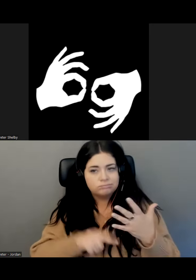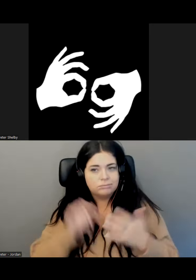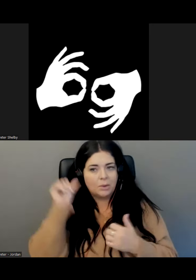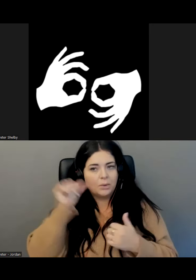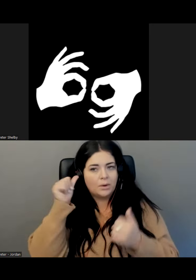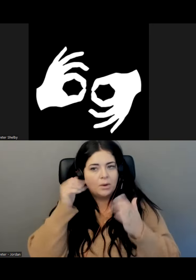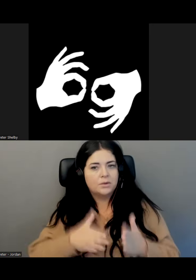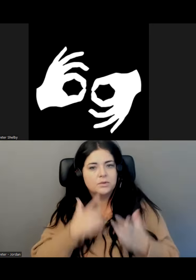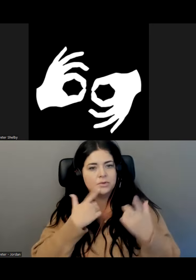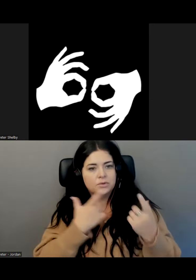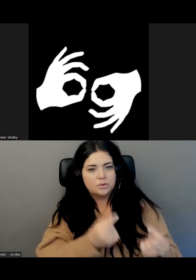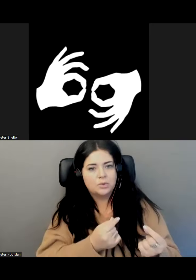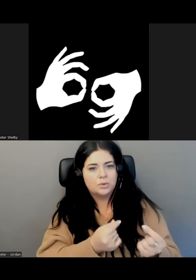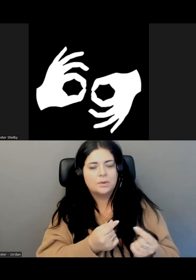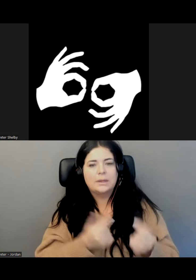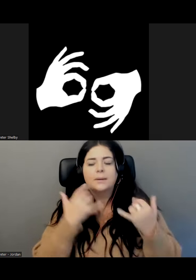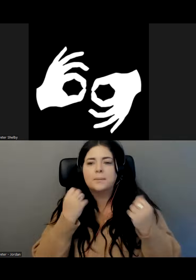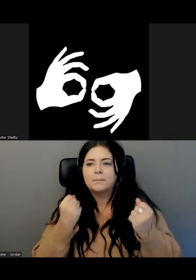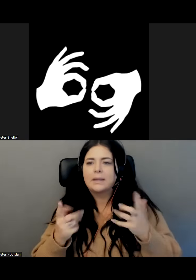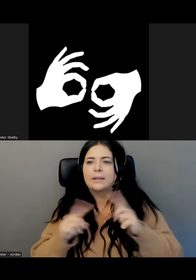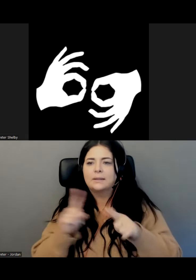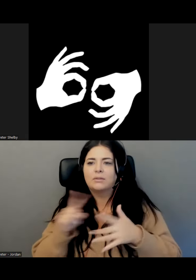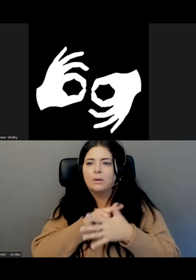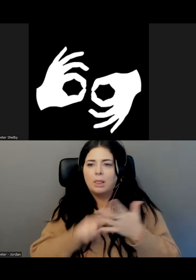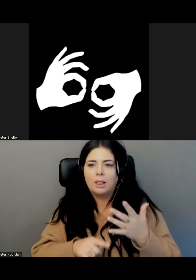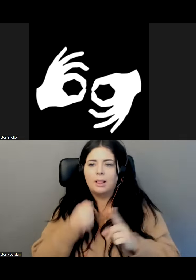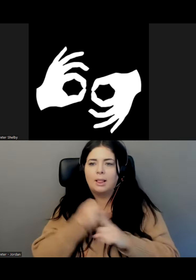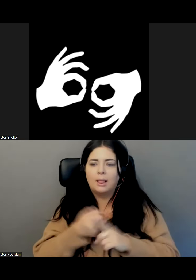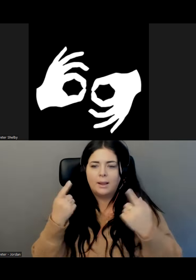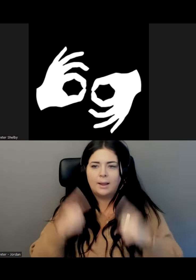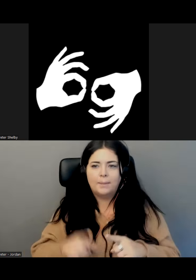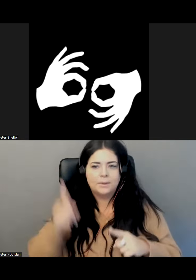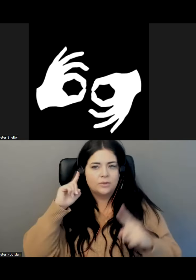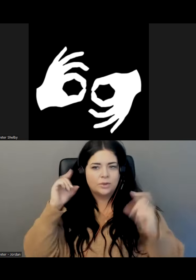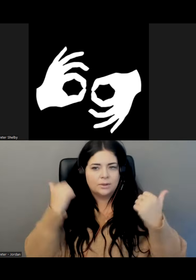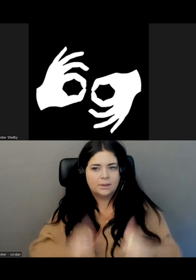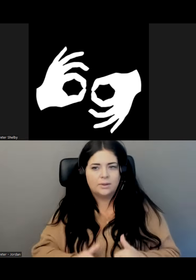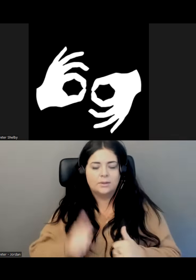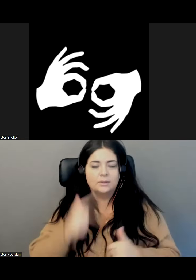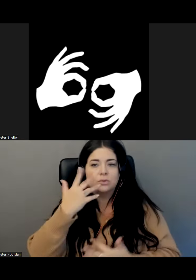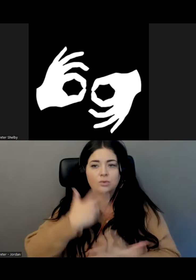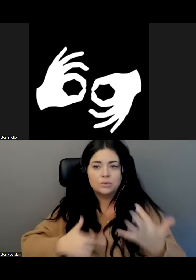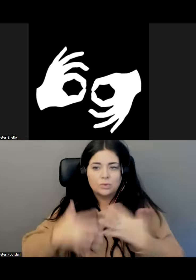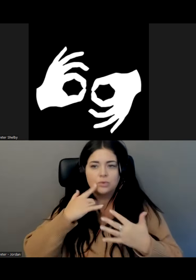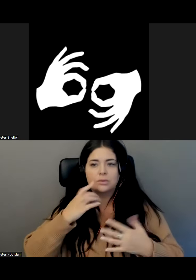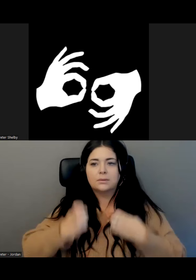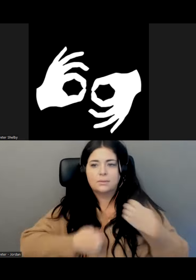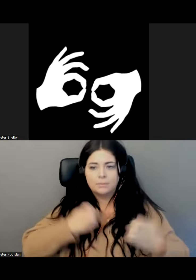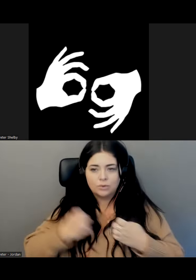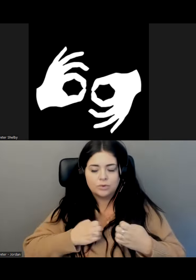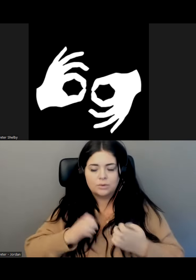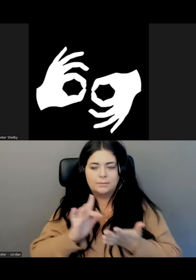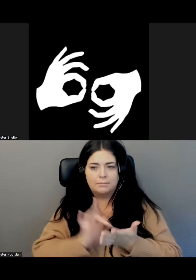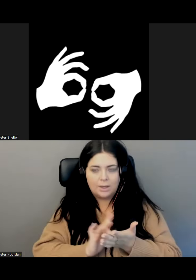different signs of decreased hearing, social, emotional, and even medical indications of